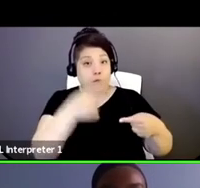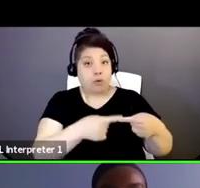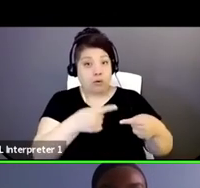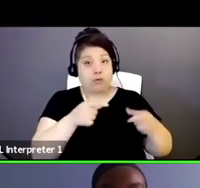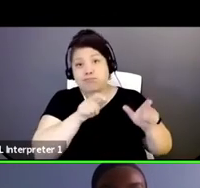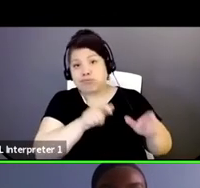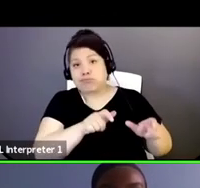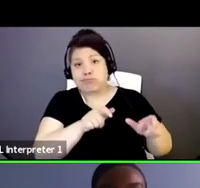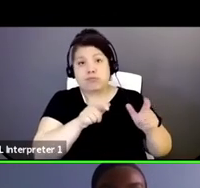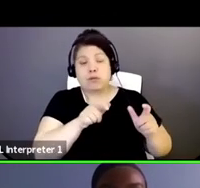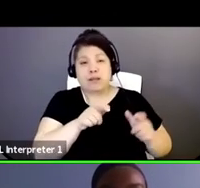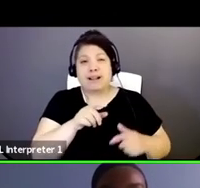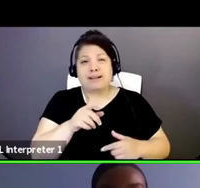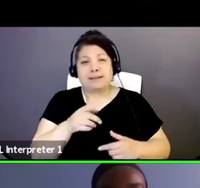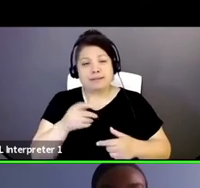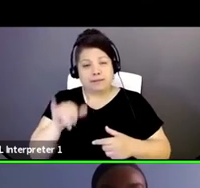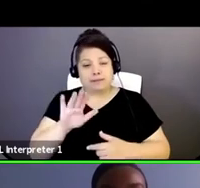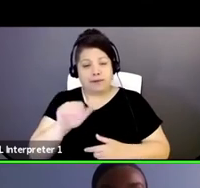mentioned. So thank you so much.